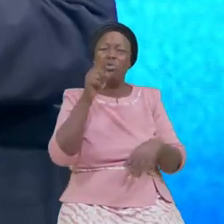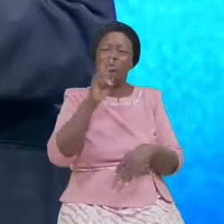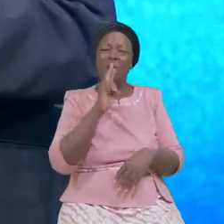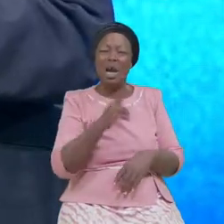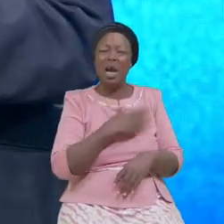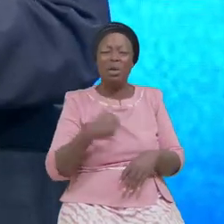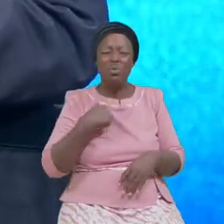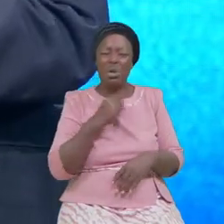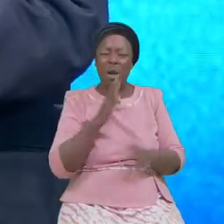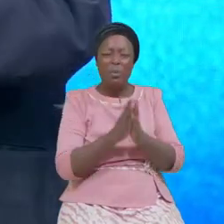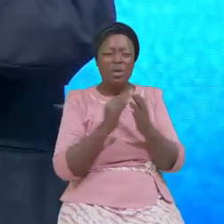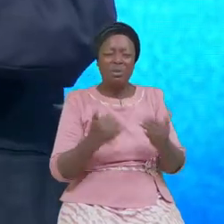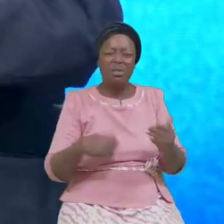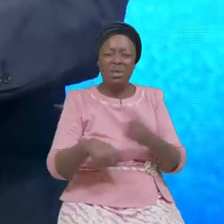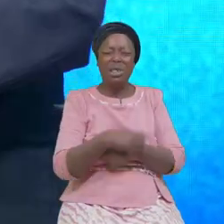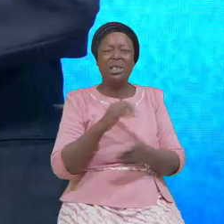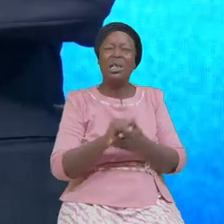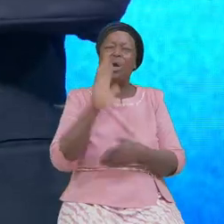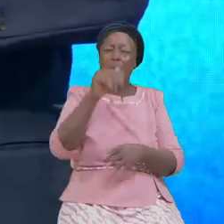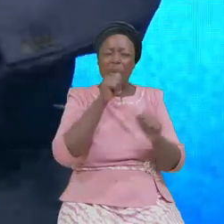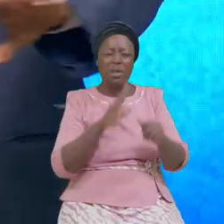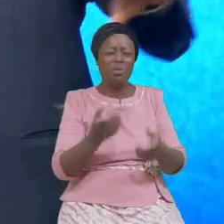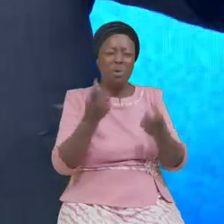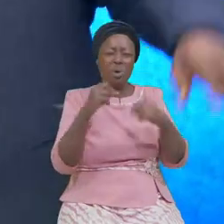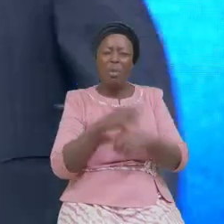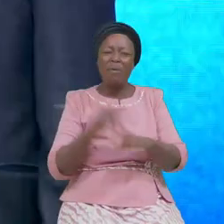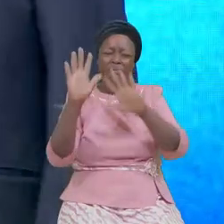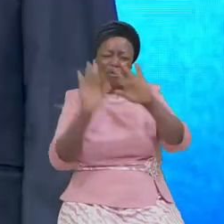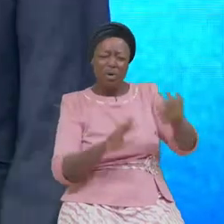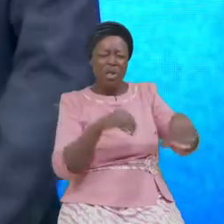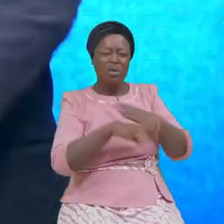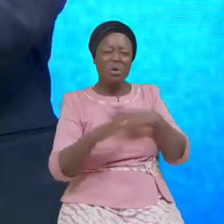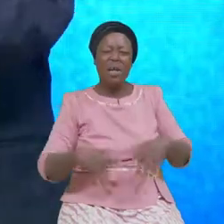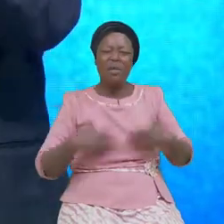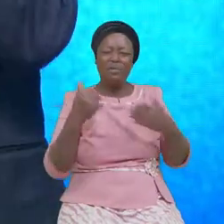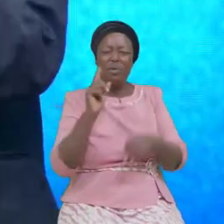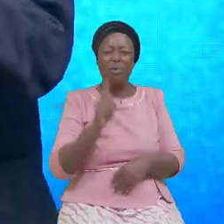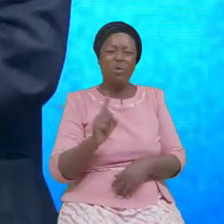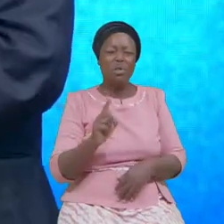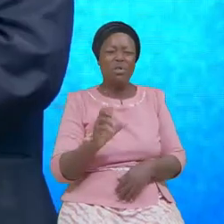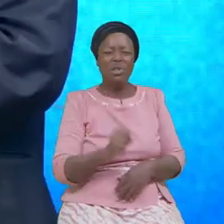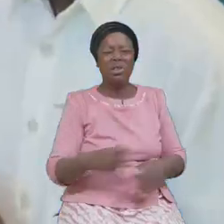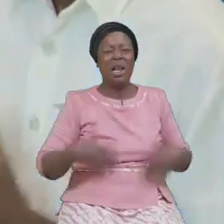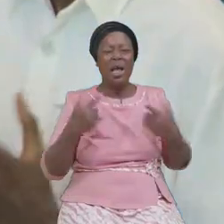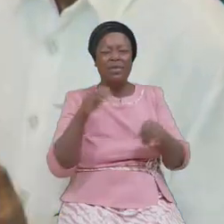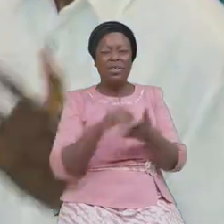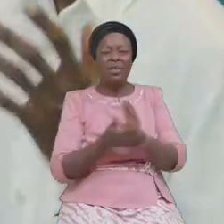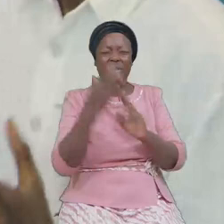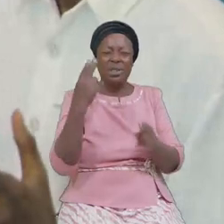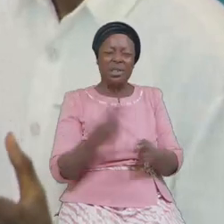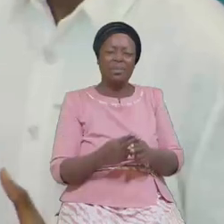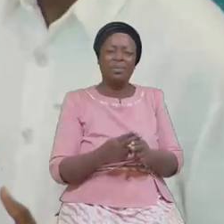we're praying today that your blessing will flow into everybody's life in Jesus'